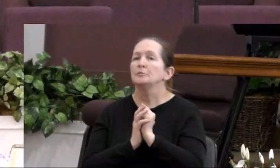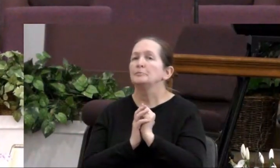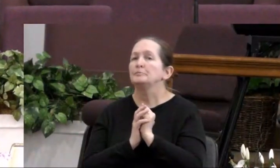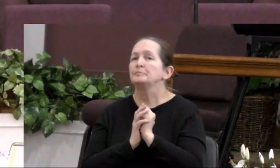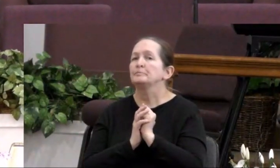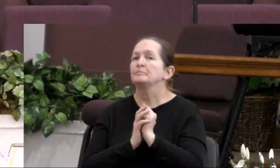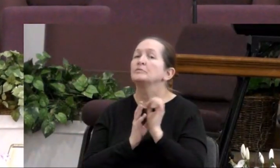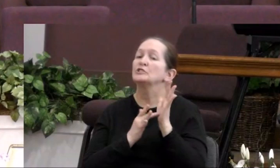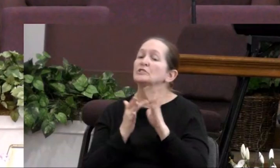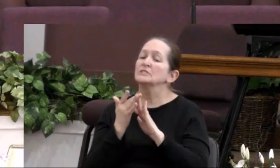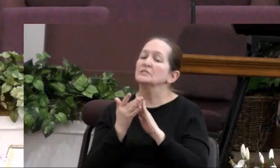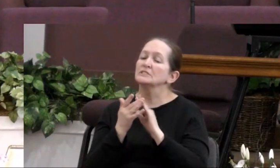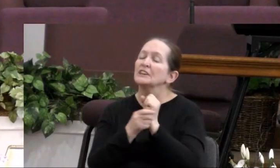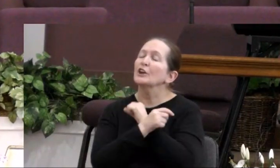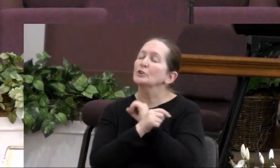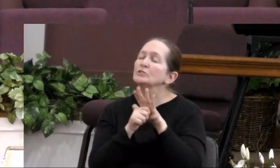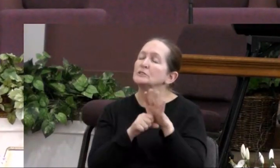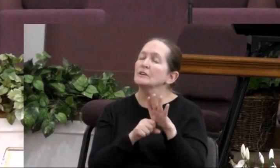He cares enough